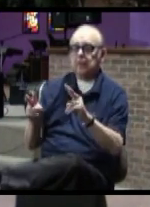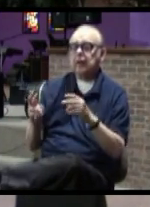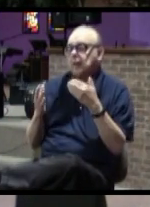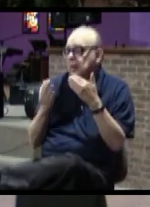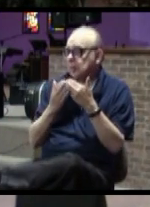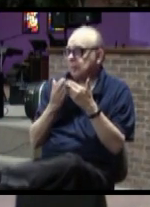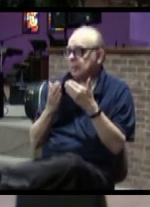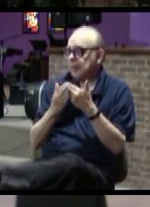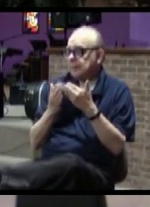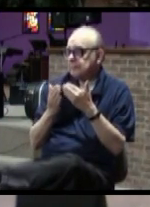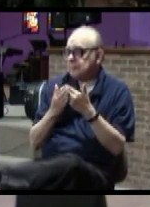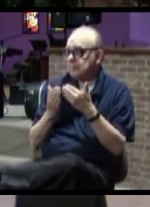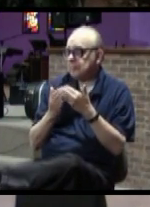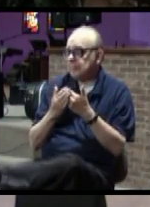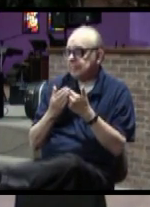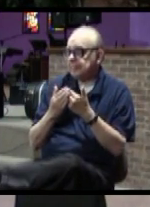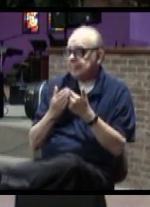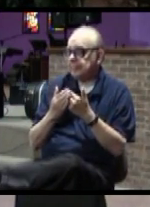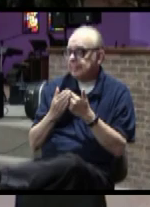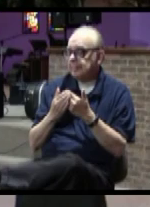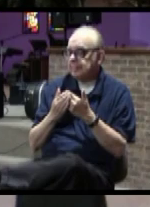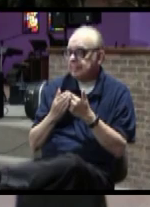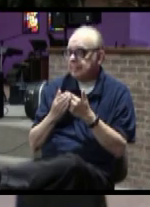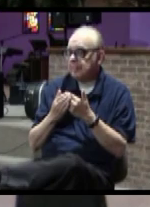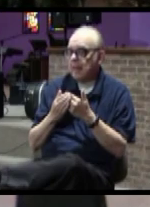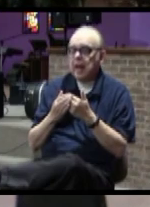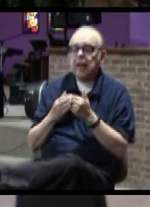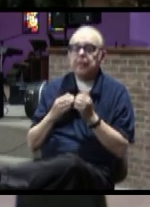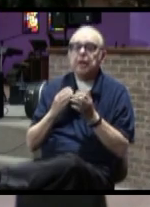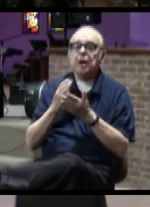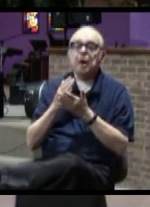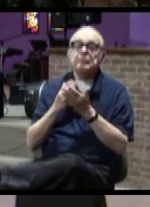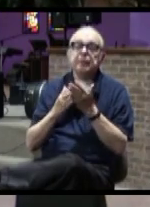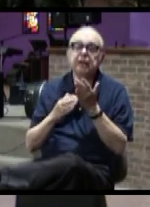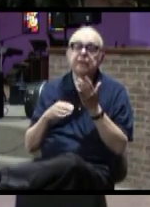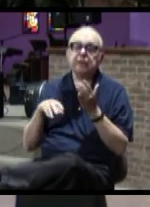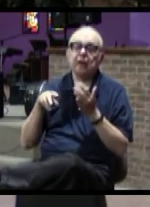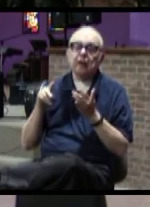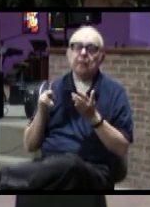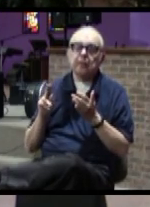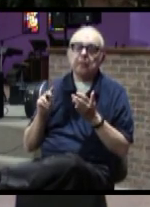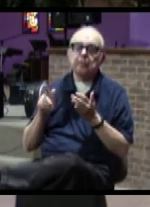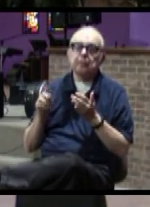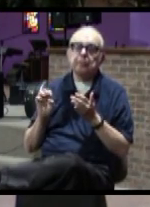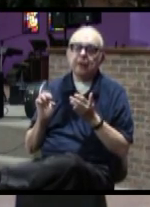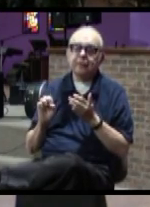Sometimes we need to look closely at the peace.